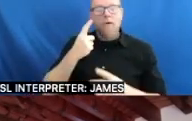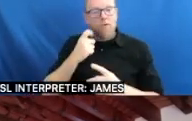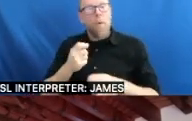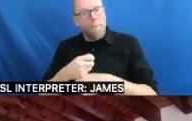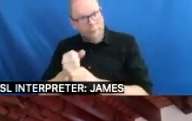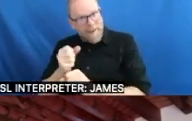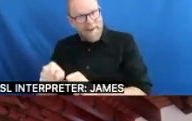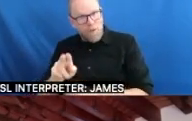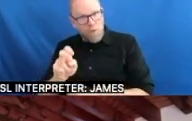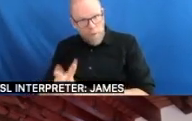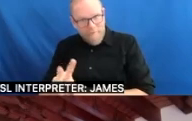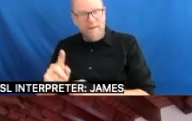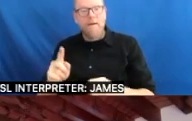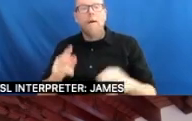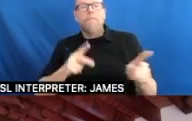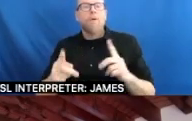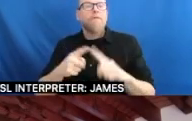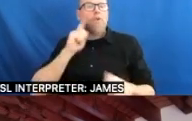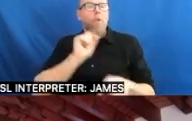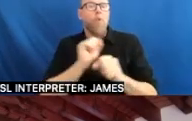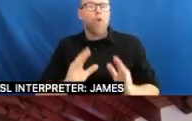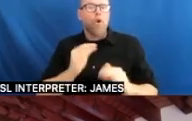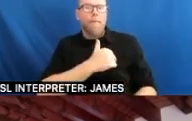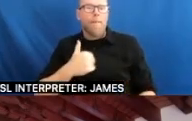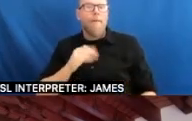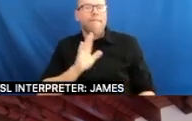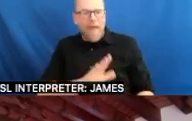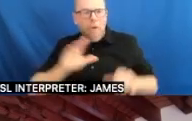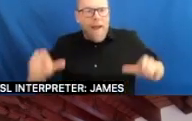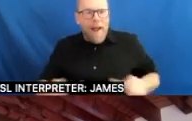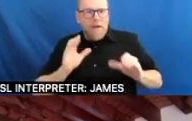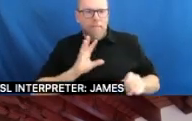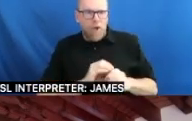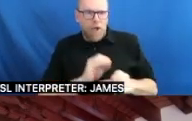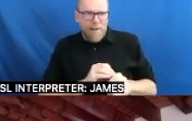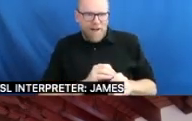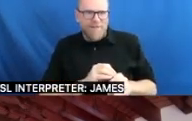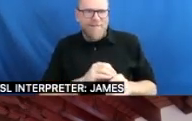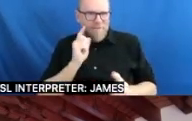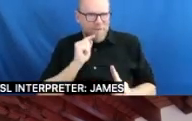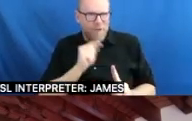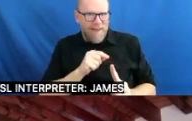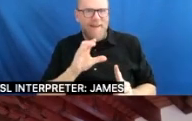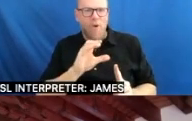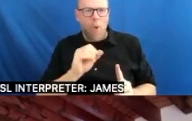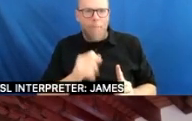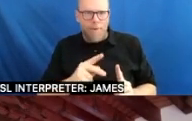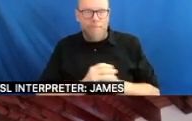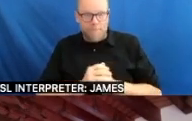in proportion to the worker members' active participation in the cooperative endeavor.